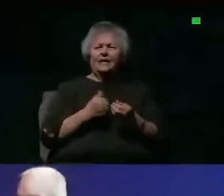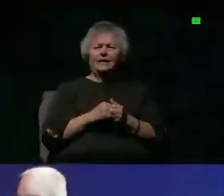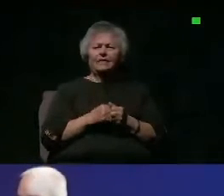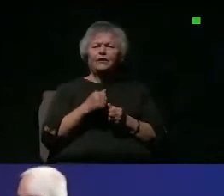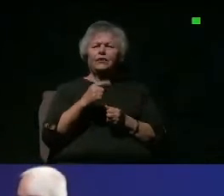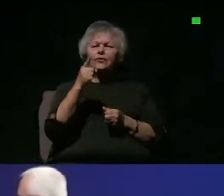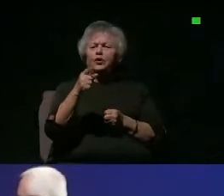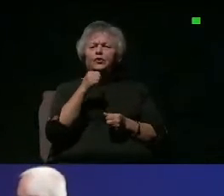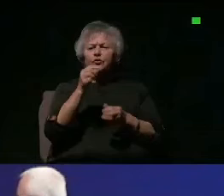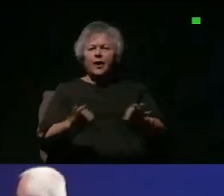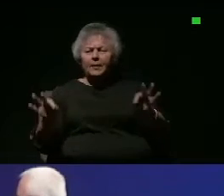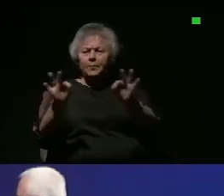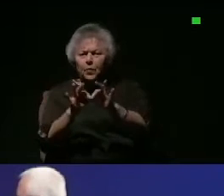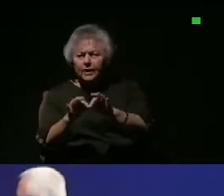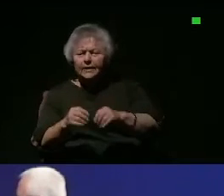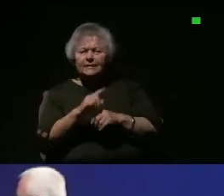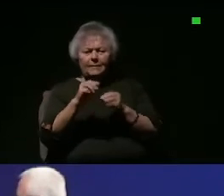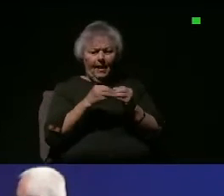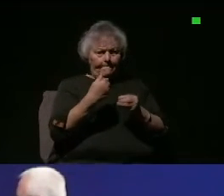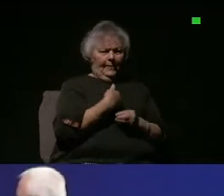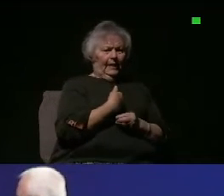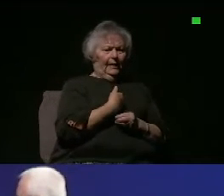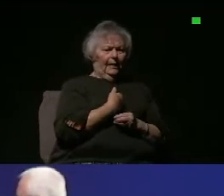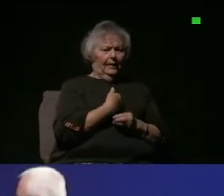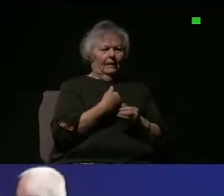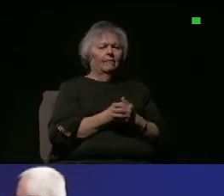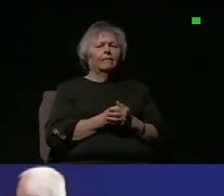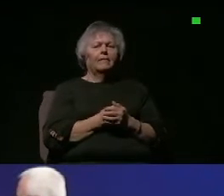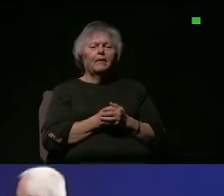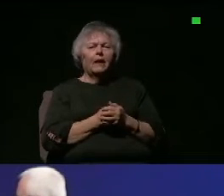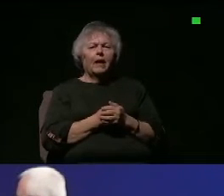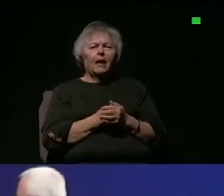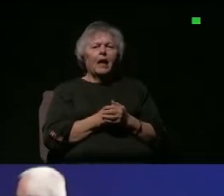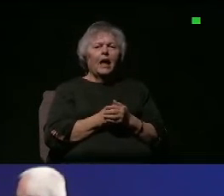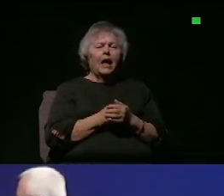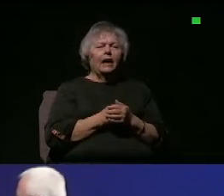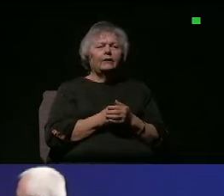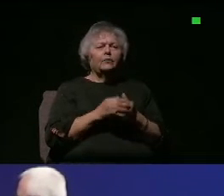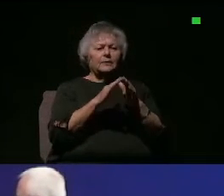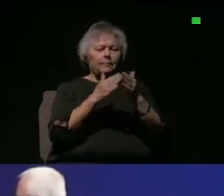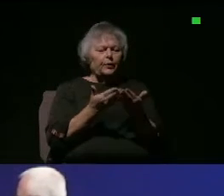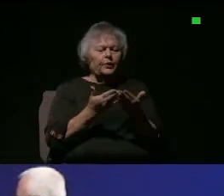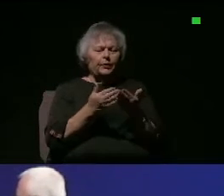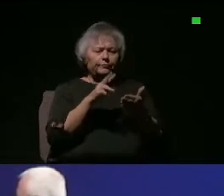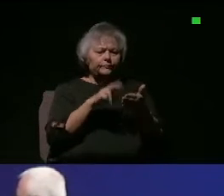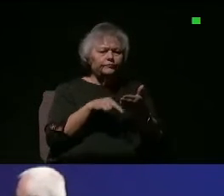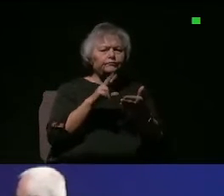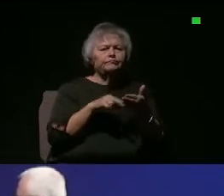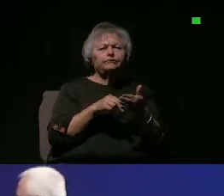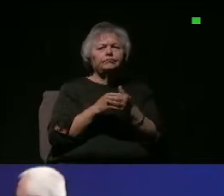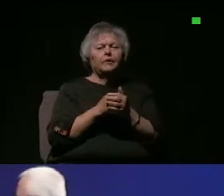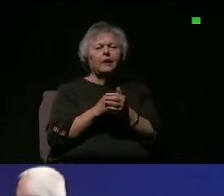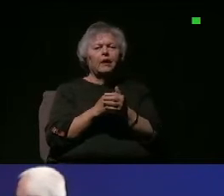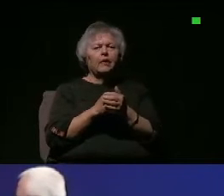this about me. And I'm often reminded of Rick Warren, his book, The Purpose-Driven Life. And I quote it a lot.